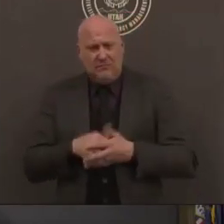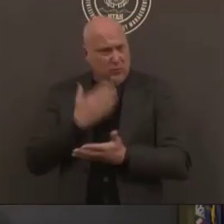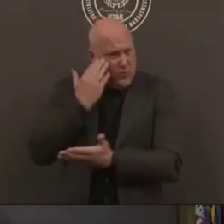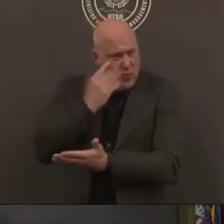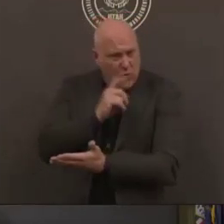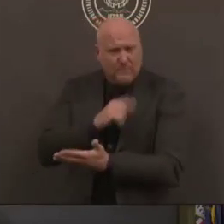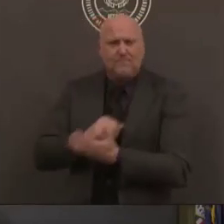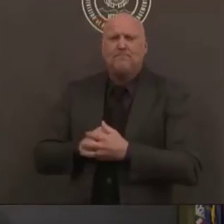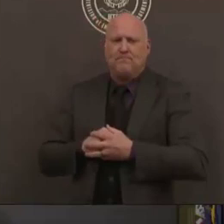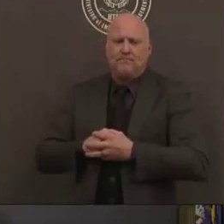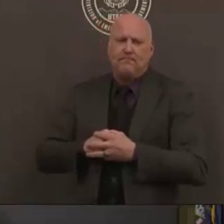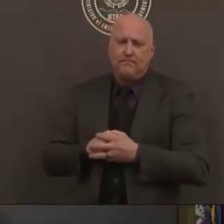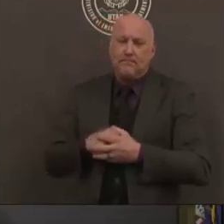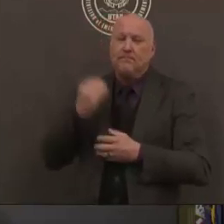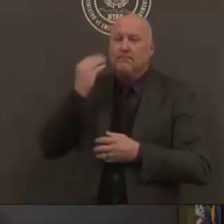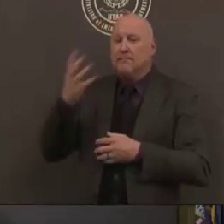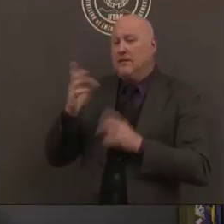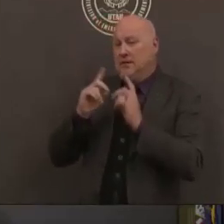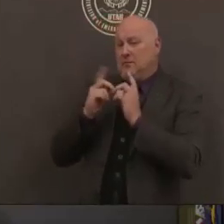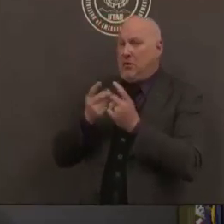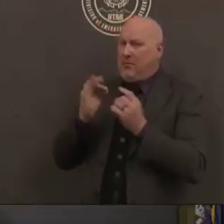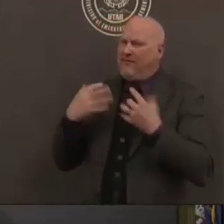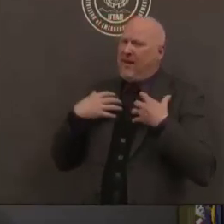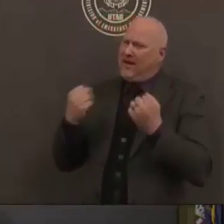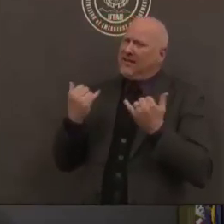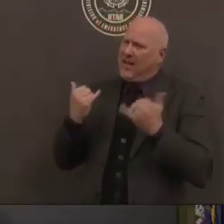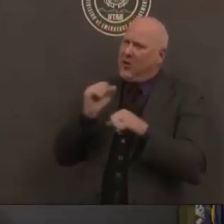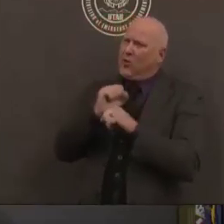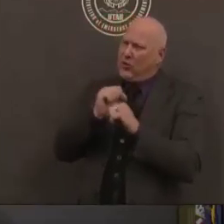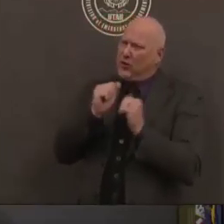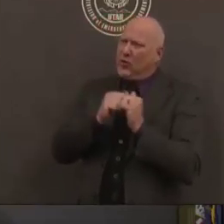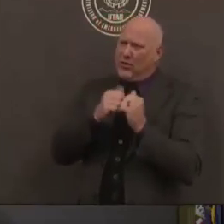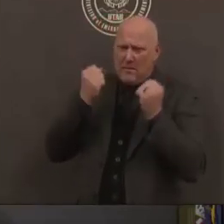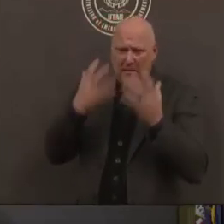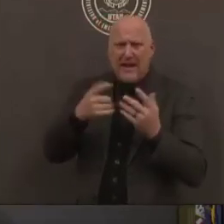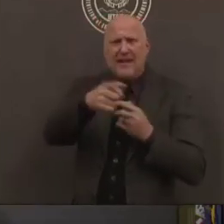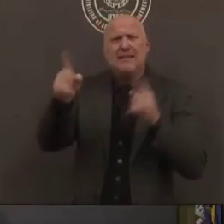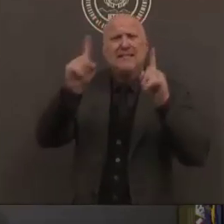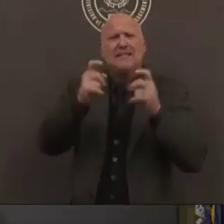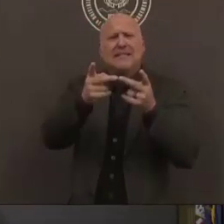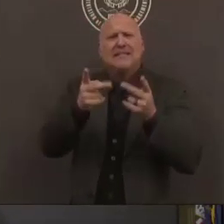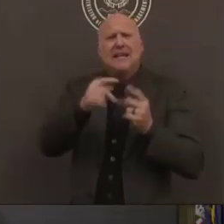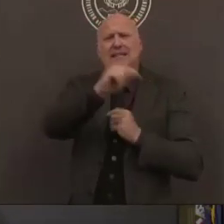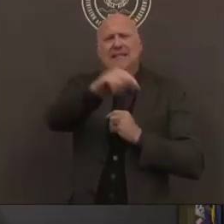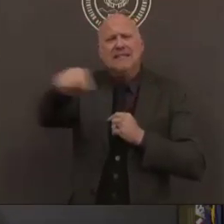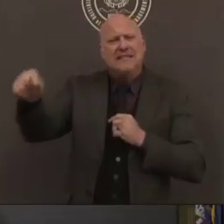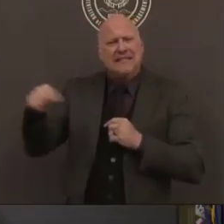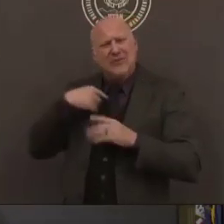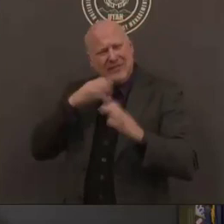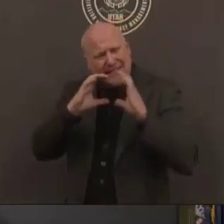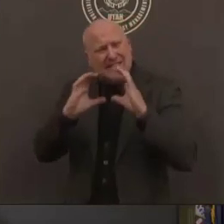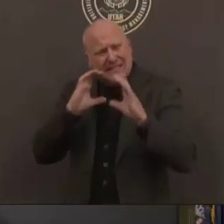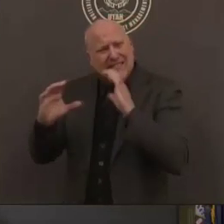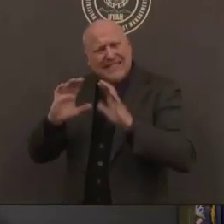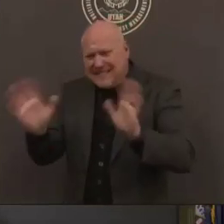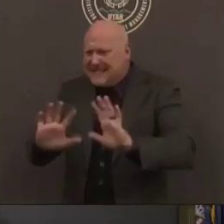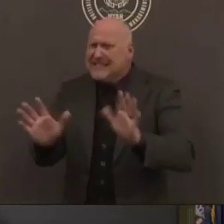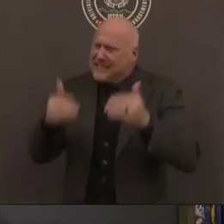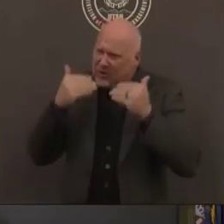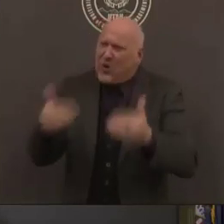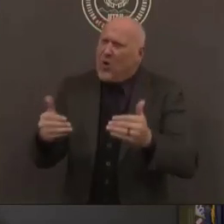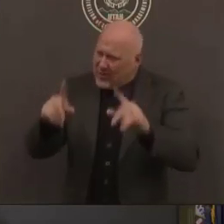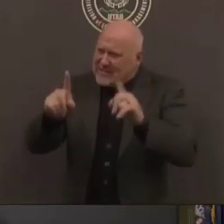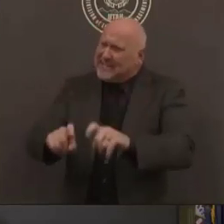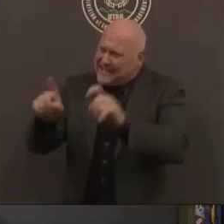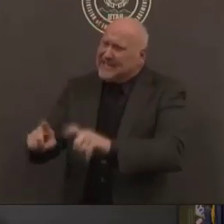with all of our testing sites so that they understand the new expanded criteria and are able to apply it in their own healthcare settings.